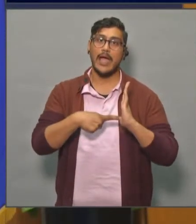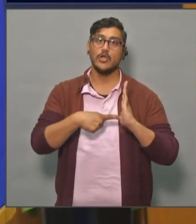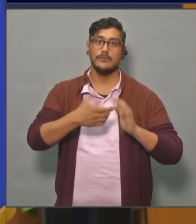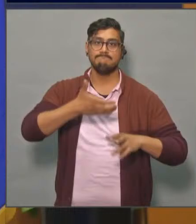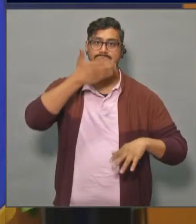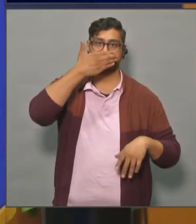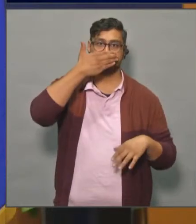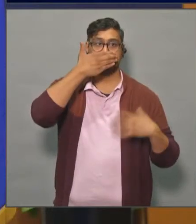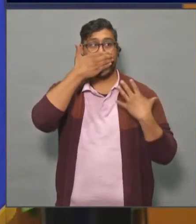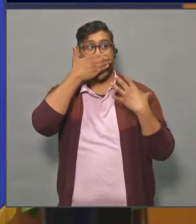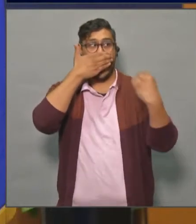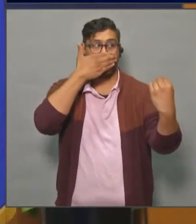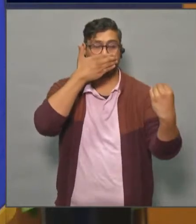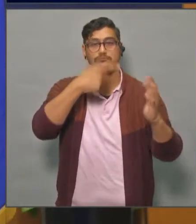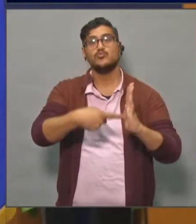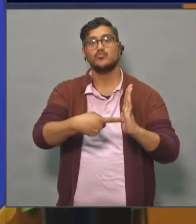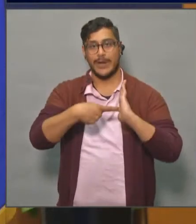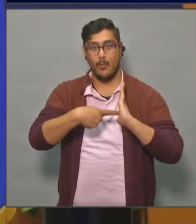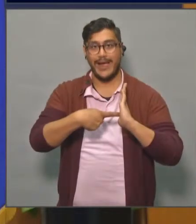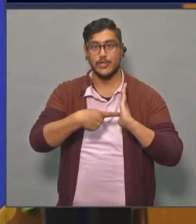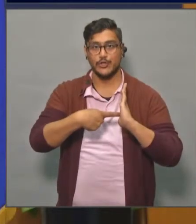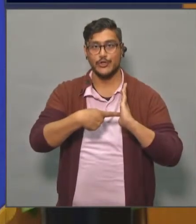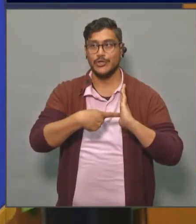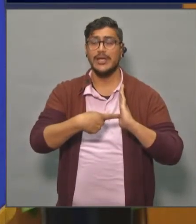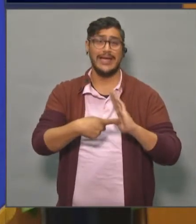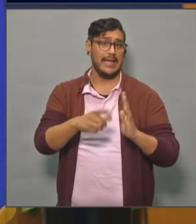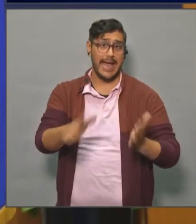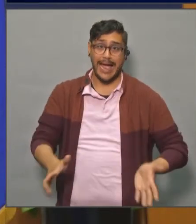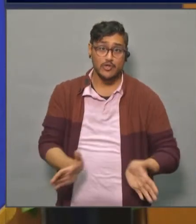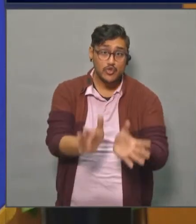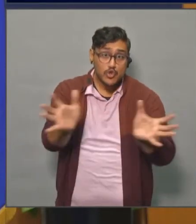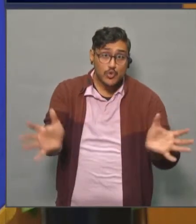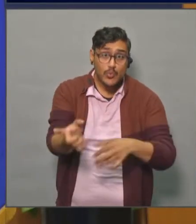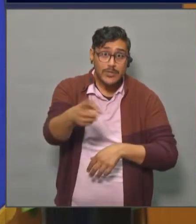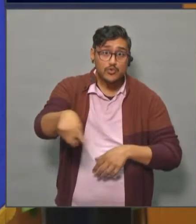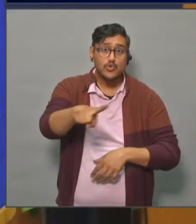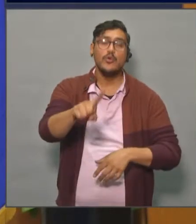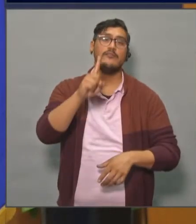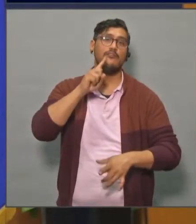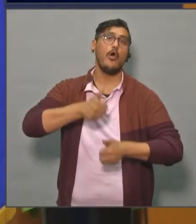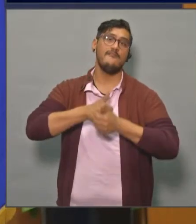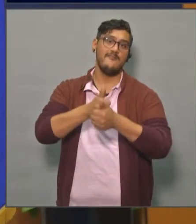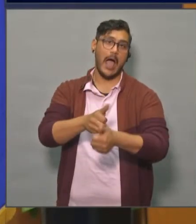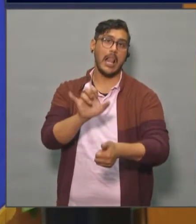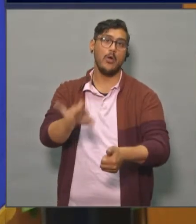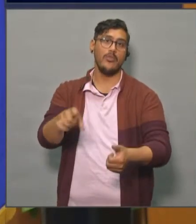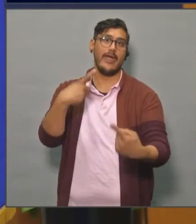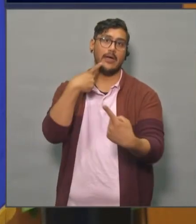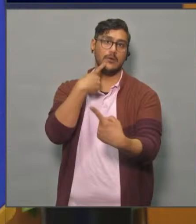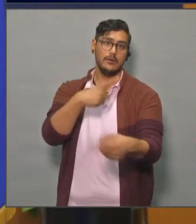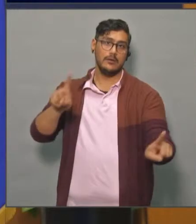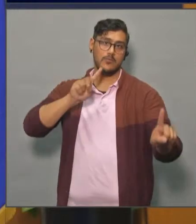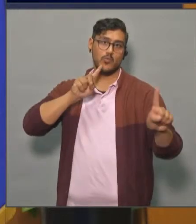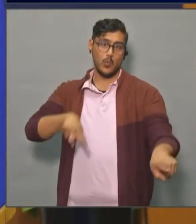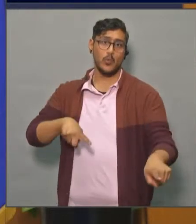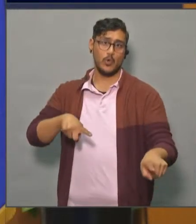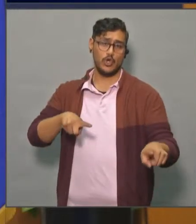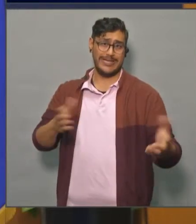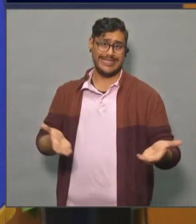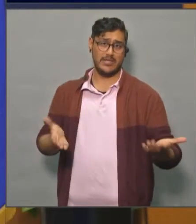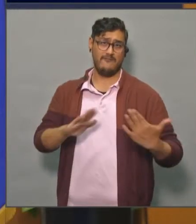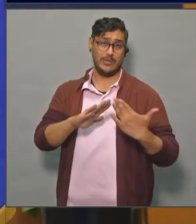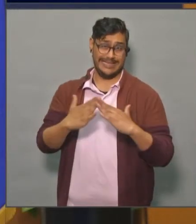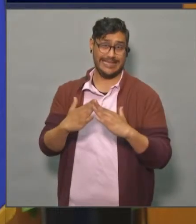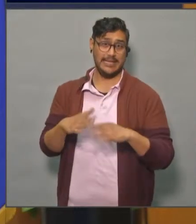go out, and I would encourage everyone to adhere to the executive order that's here in the city.